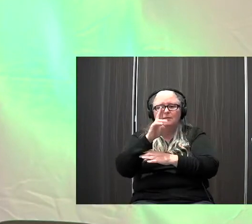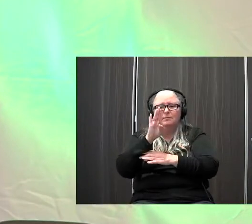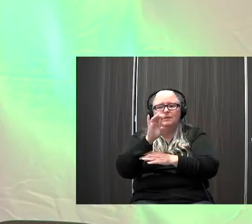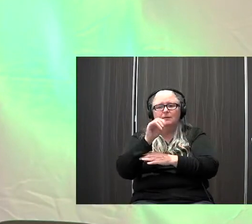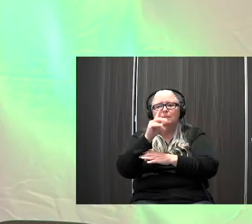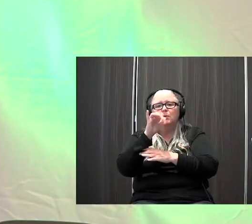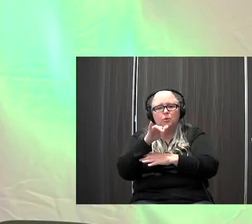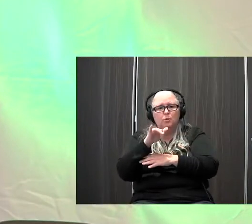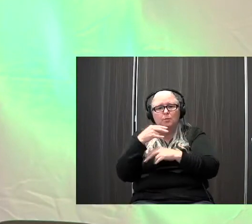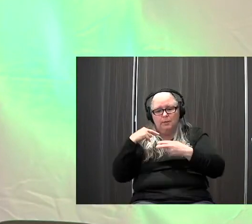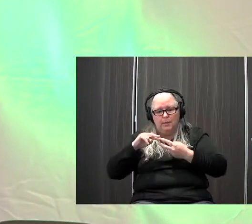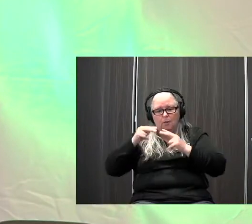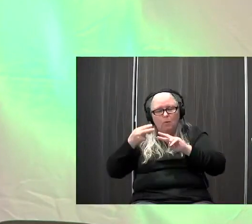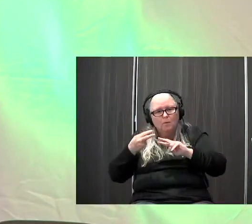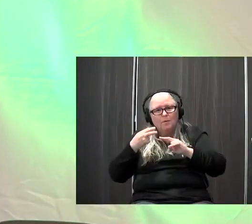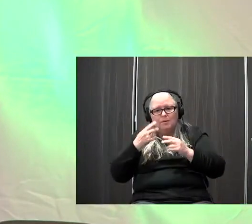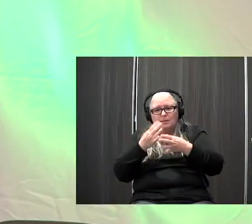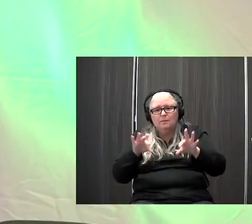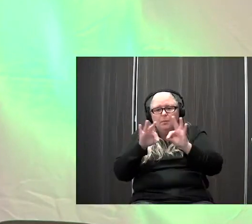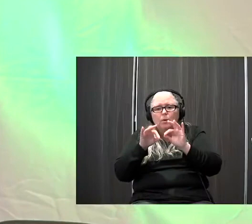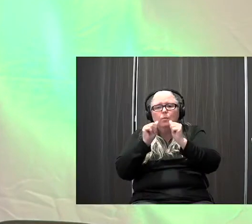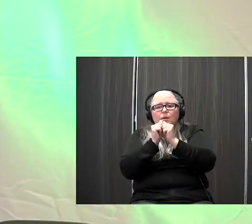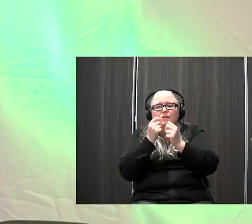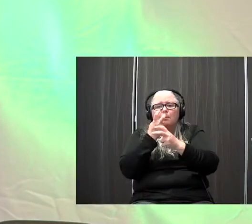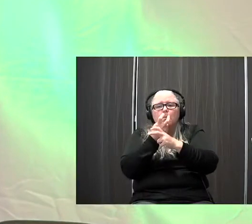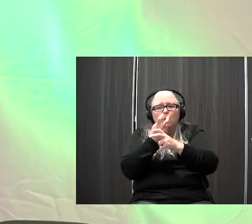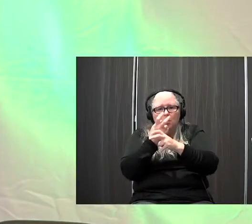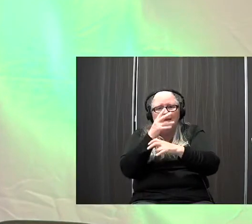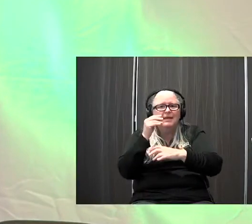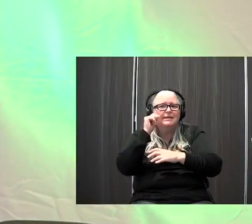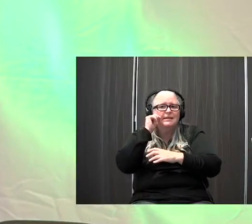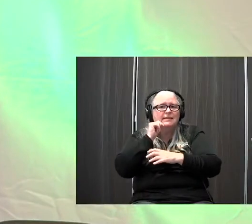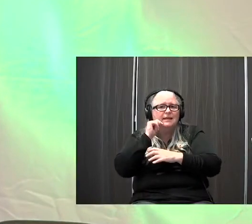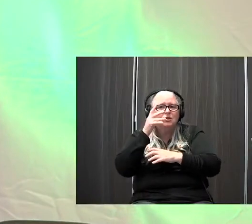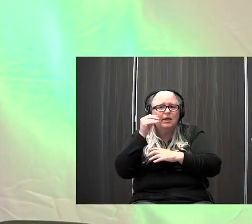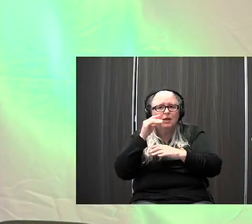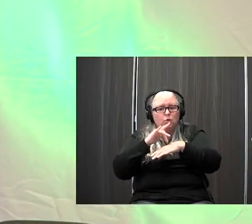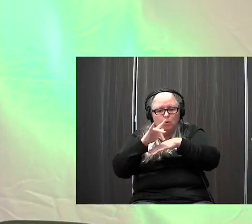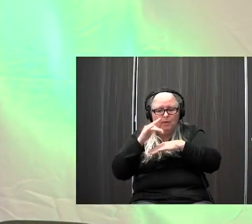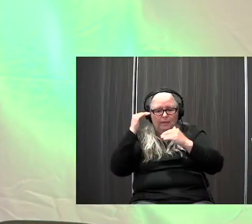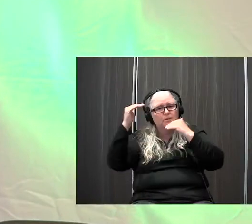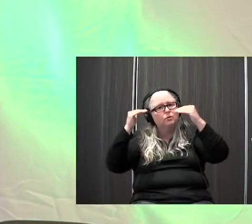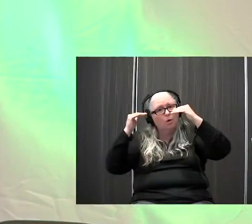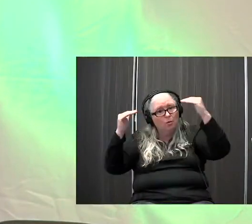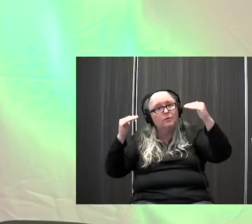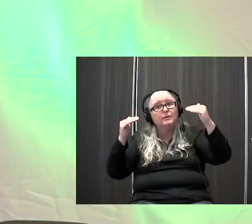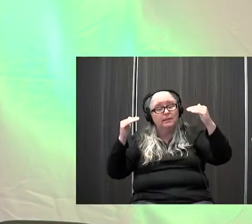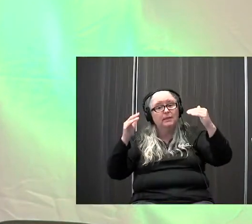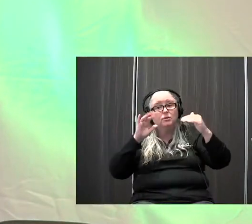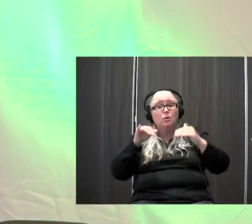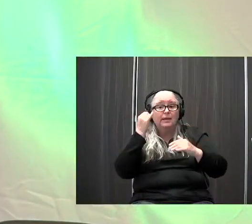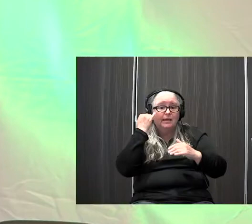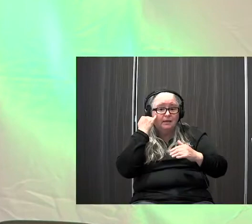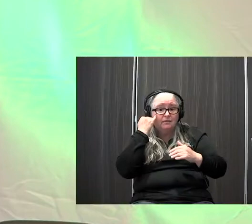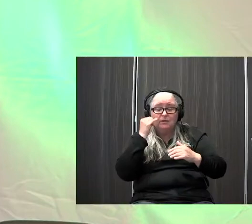important for laying down of bone in the teenage years and also in early adulthood. And so if there's deficiency of those hormones,